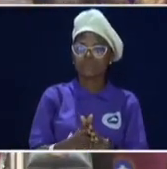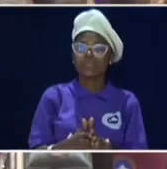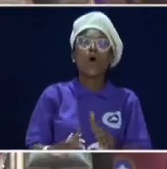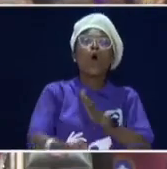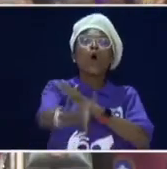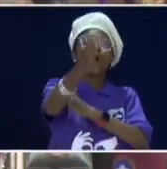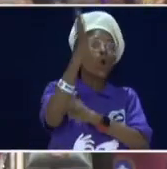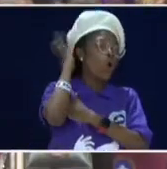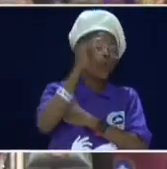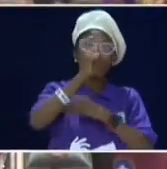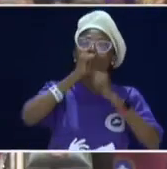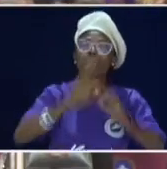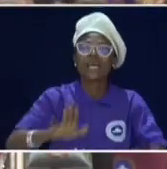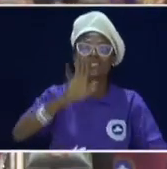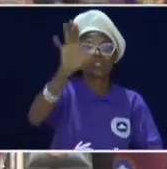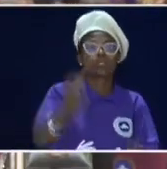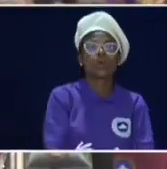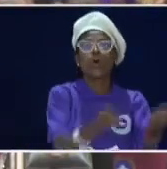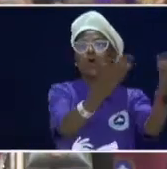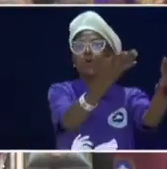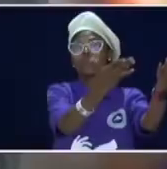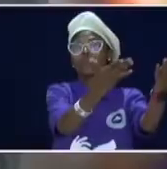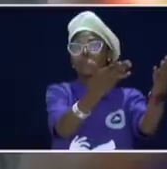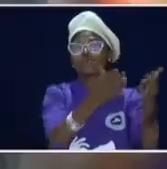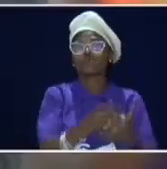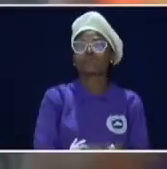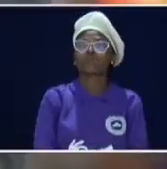God will bless your offering. And you